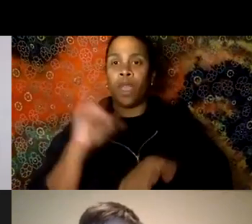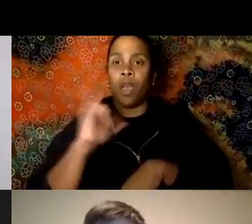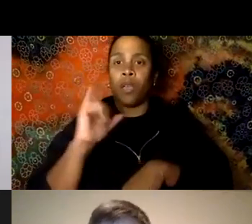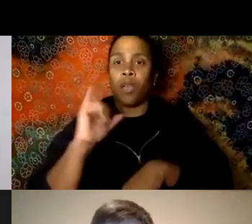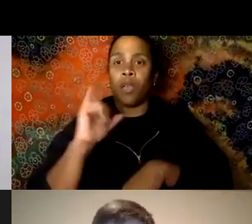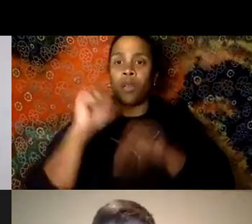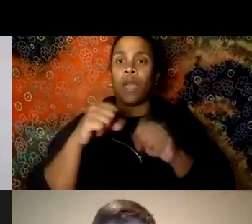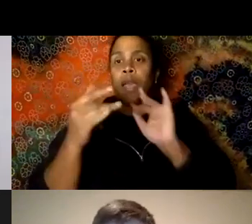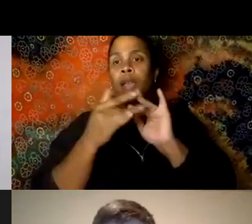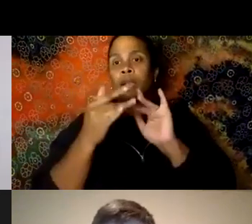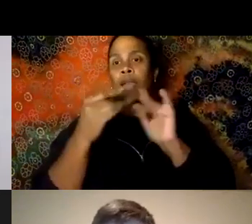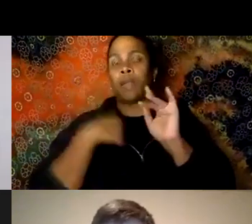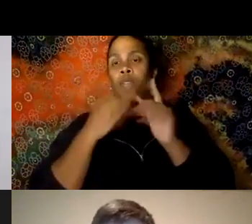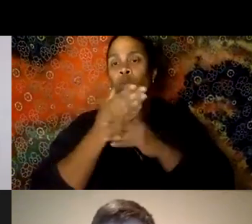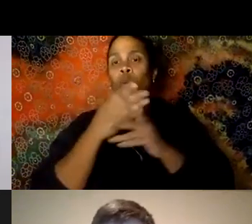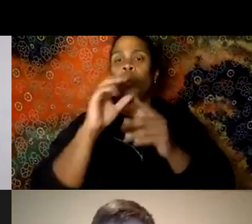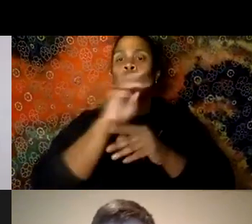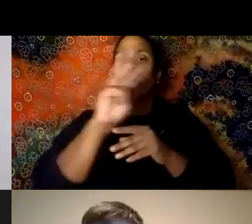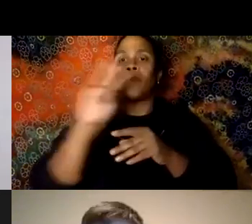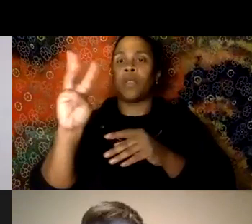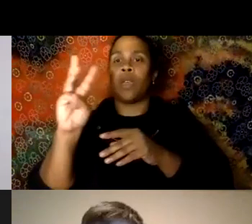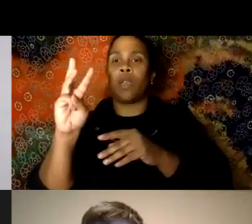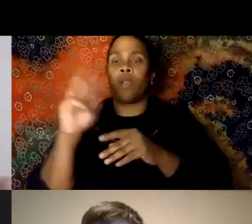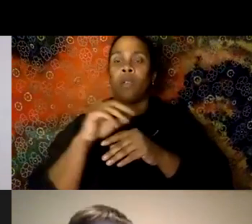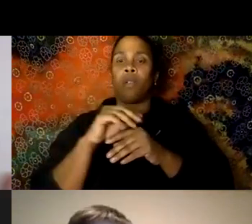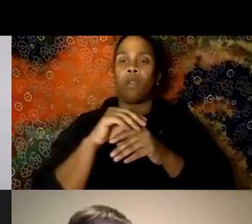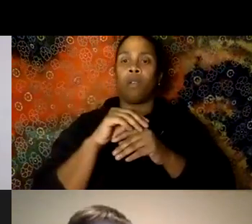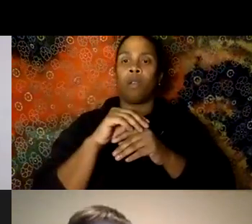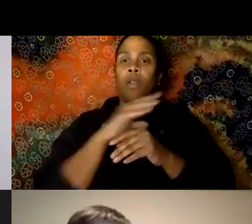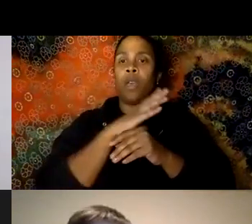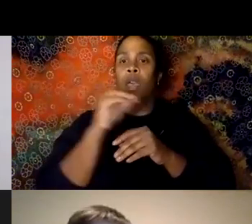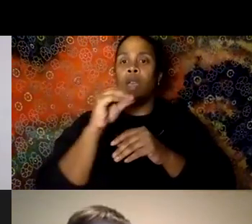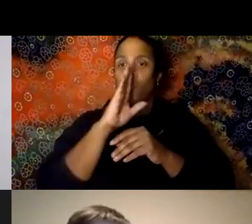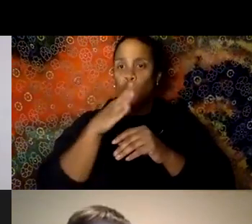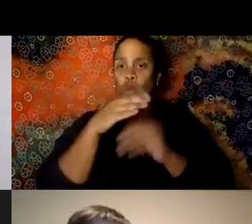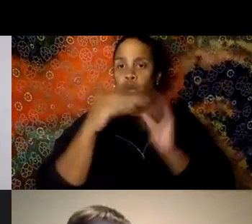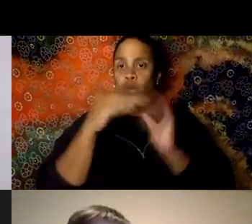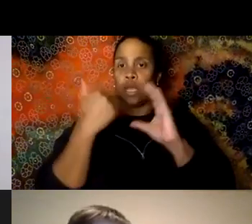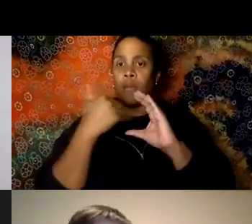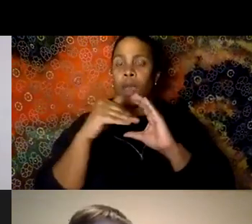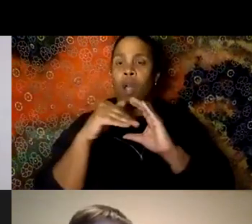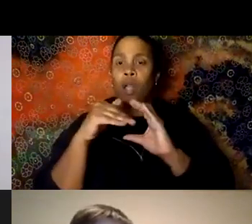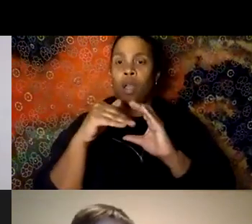contact me through my website at bluelightninghealing.com, or my direct email is